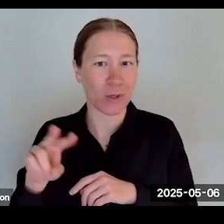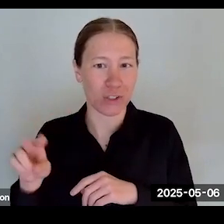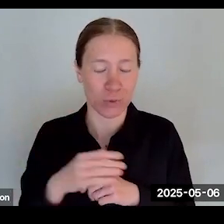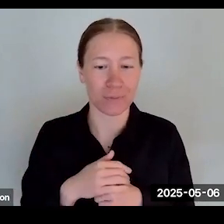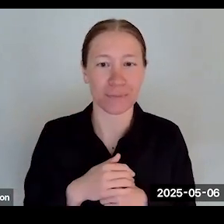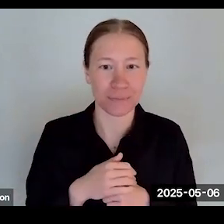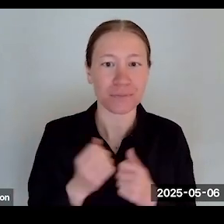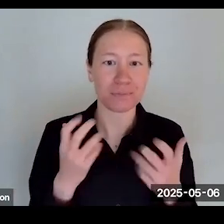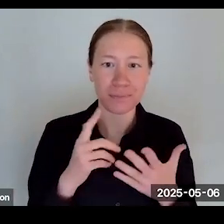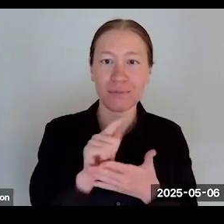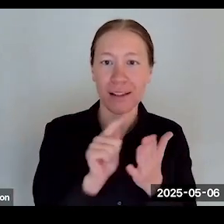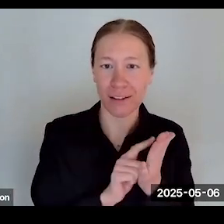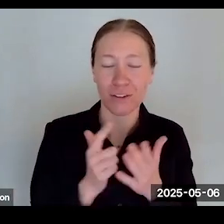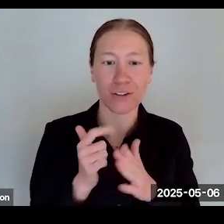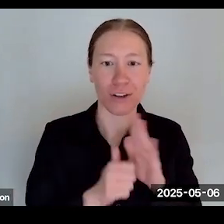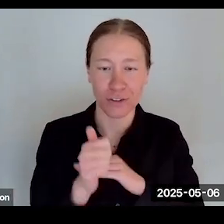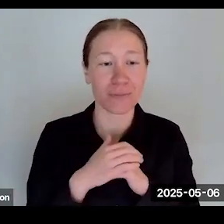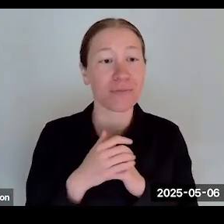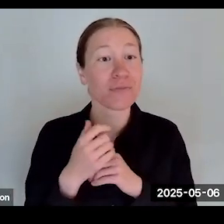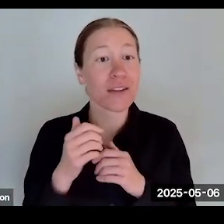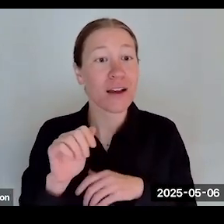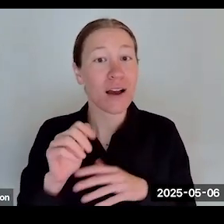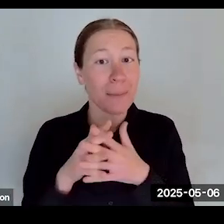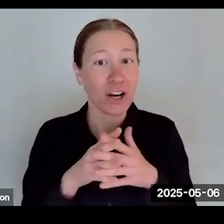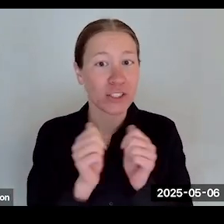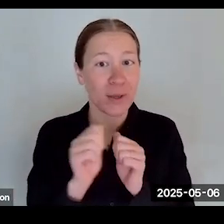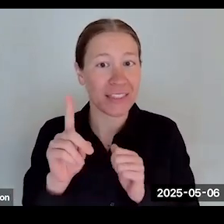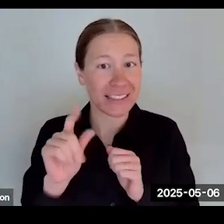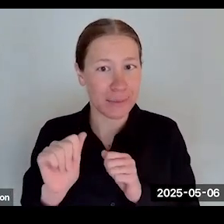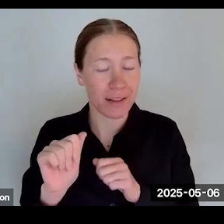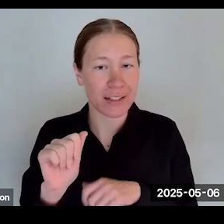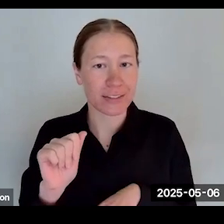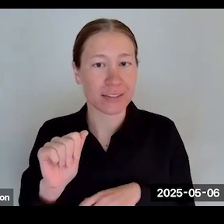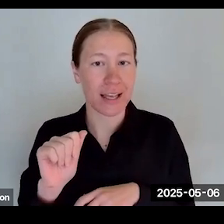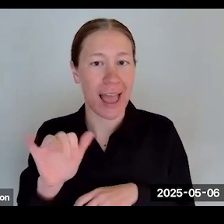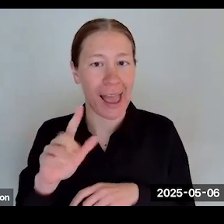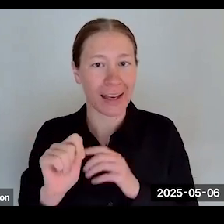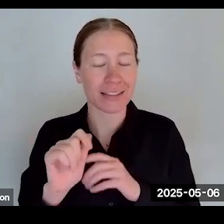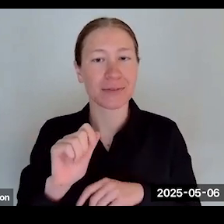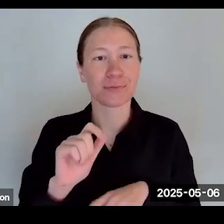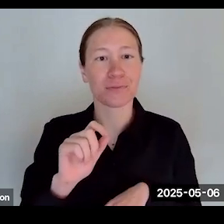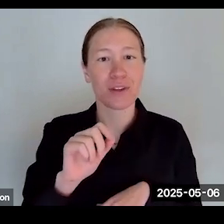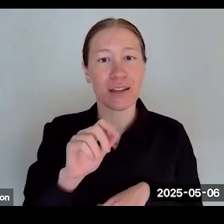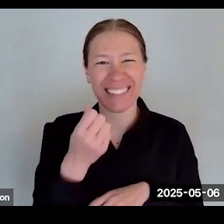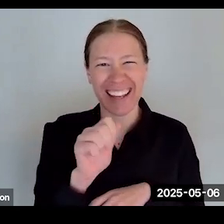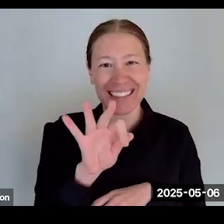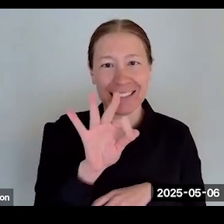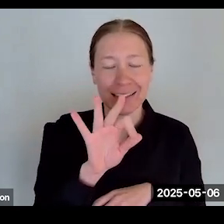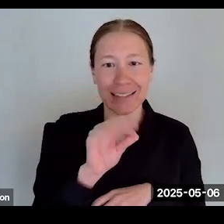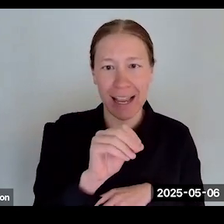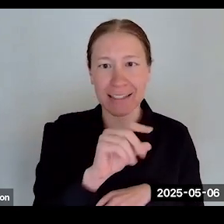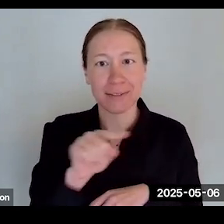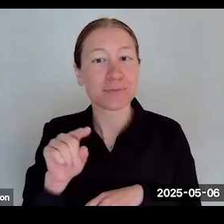The Americans with Disabilities Act, or the ADA of 1990, updated in 2008, is a key piece of legislation that